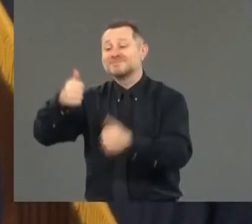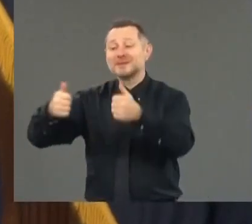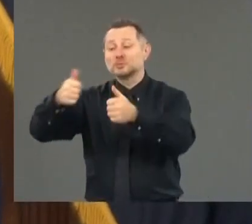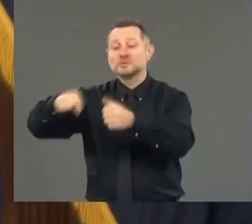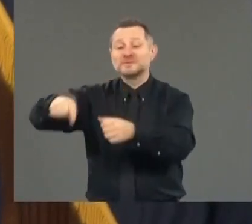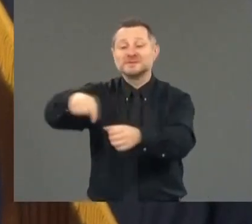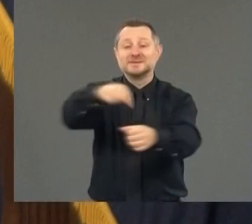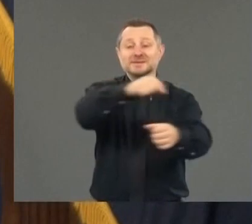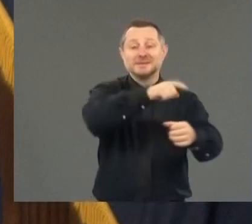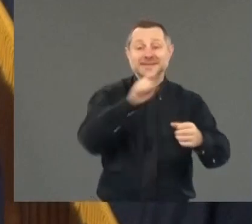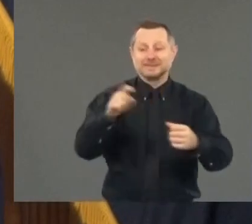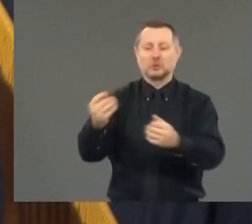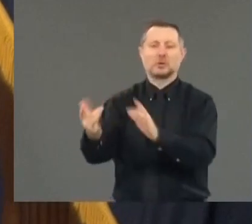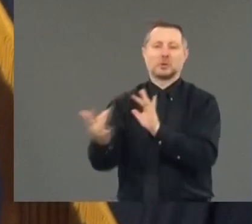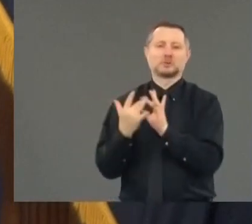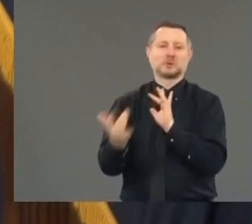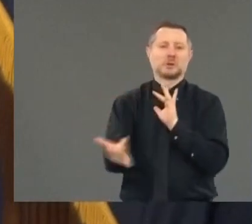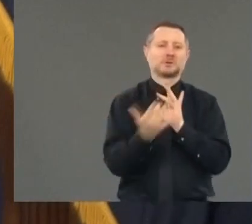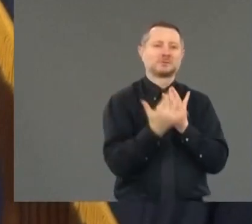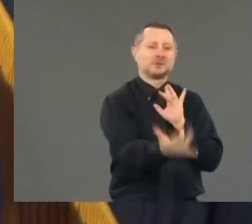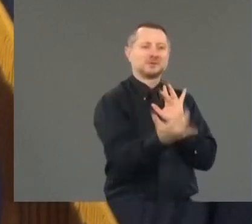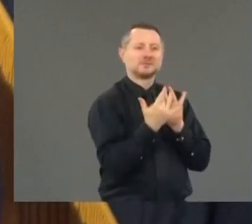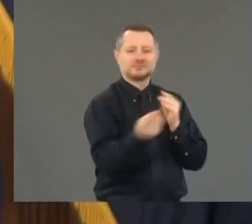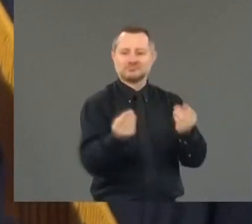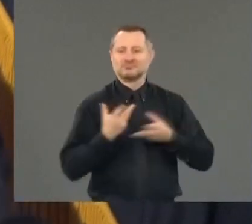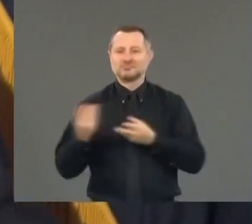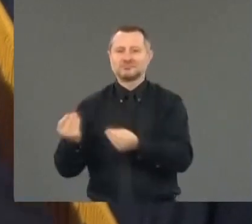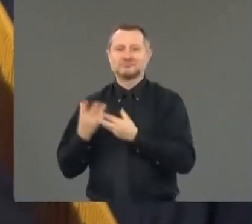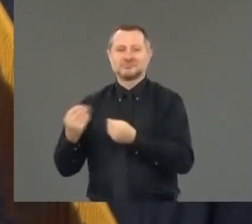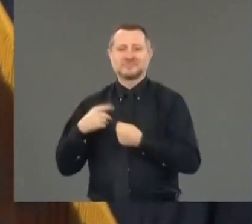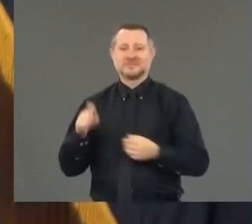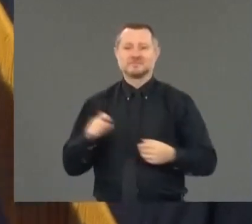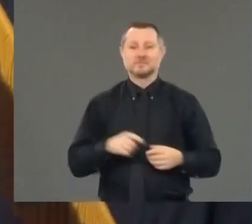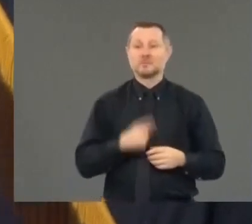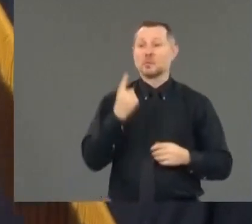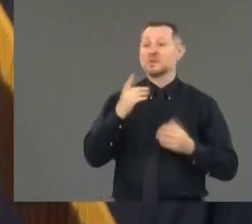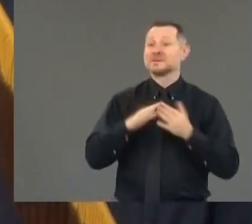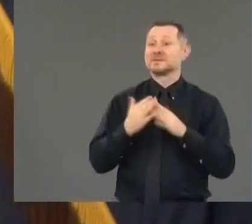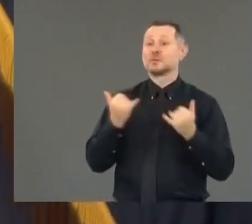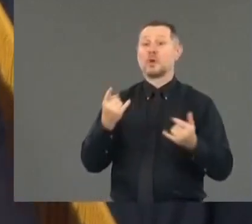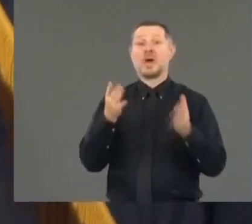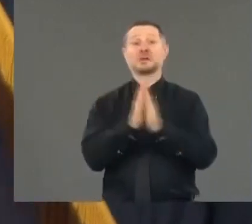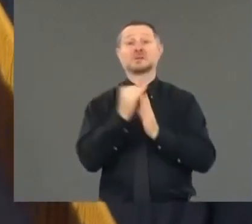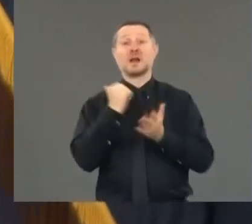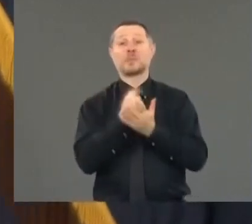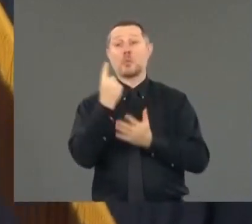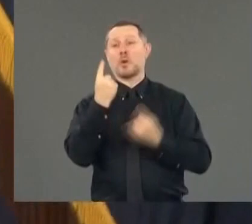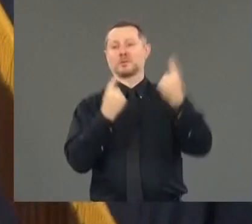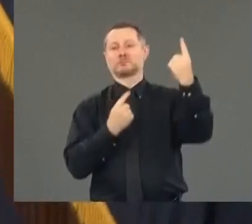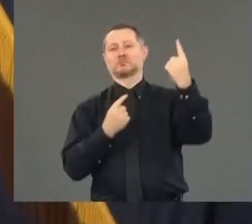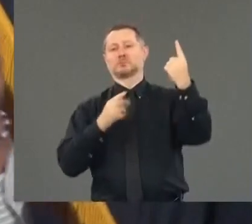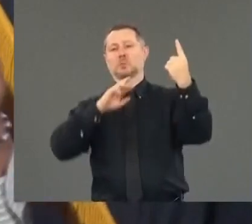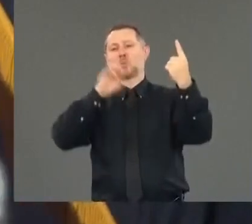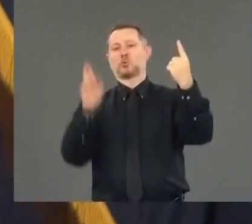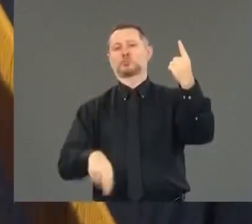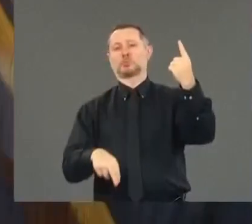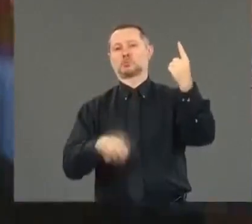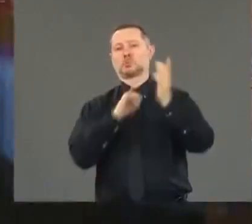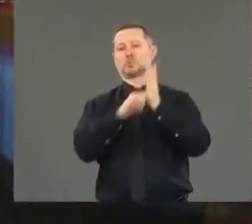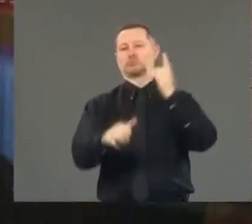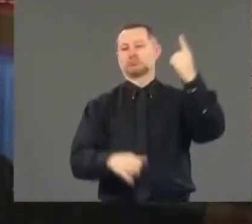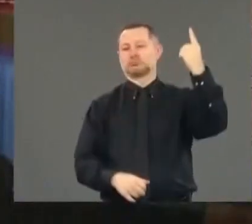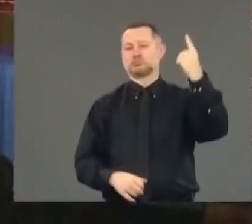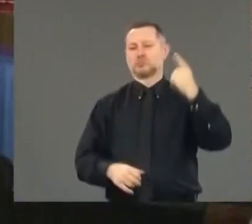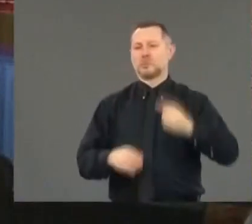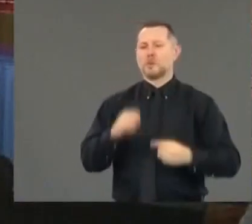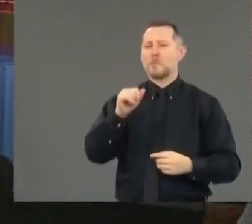the previous behavior. And the only city right now that says they need help is Rochester. Mark, you have really the